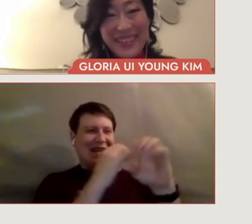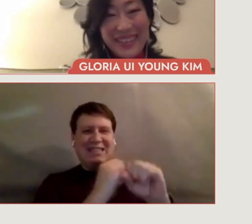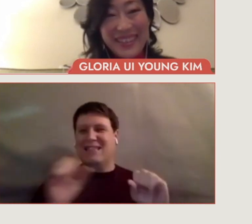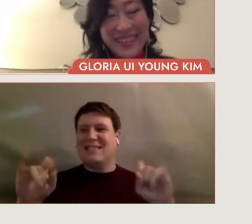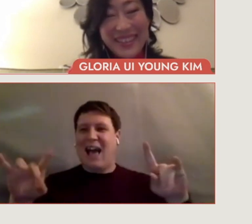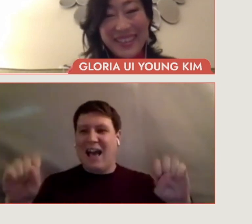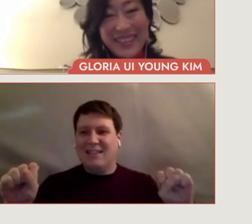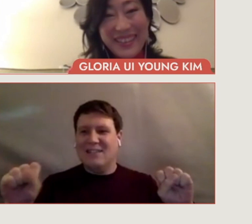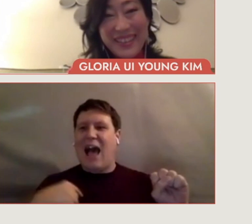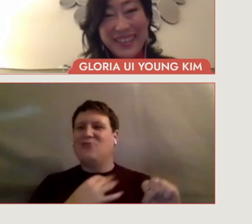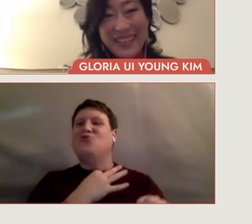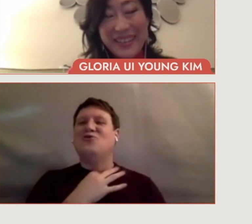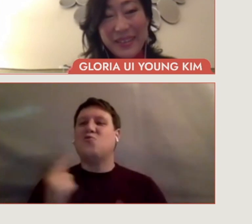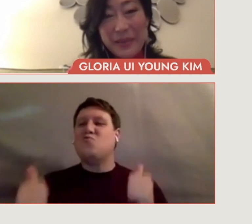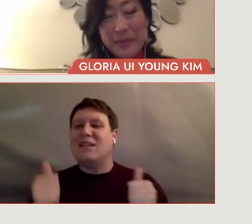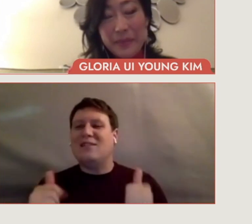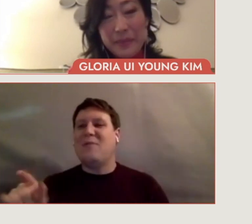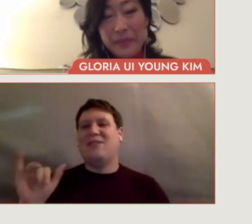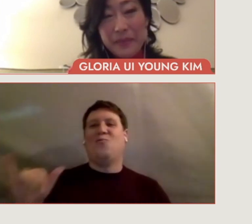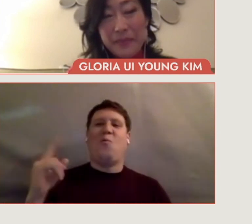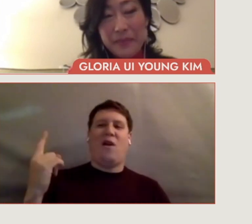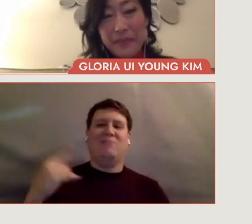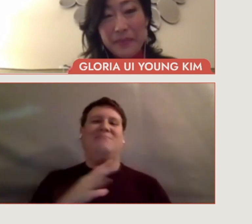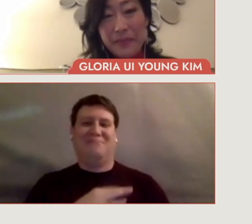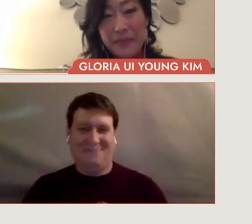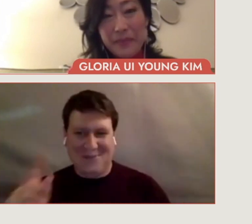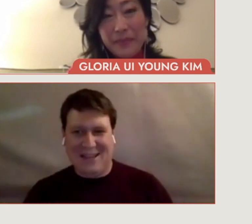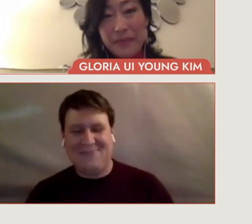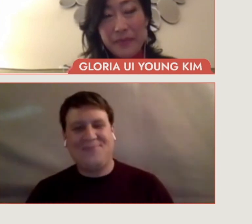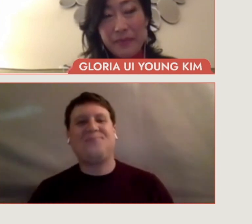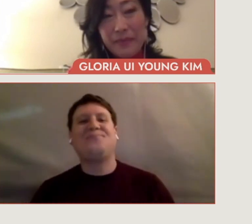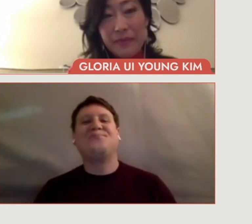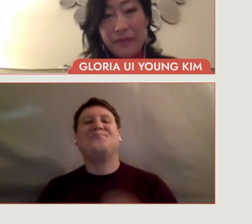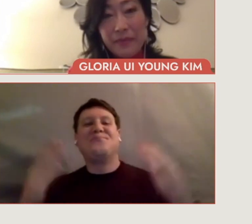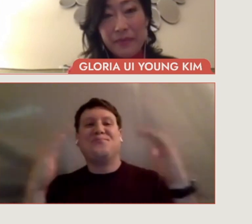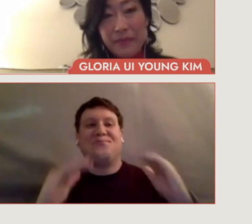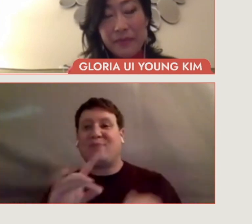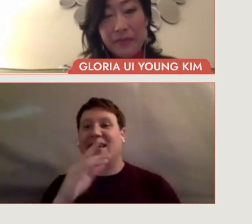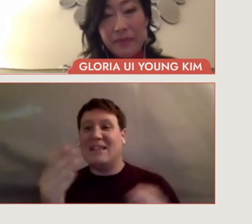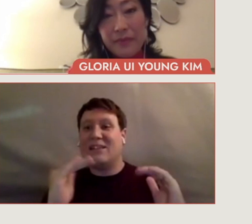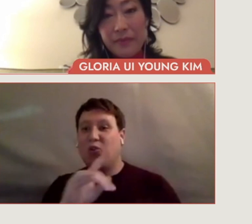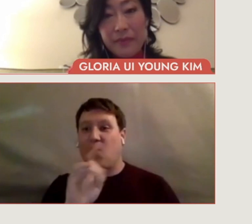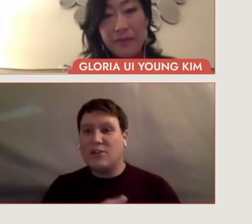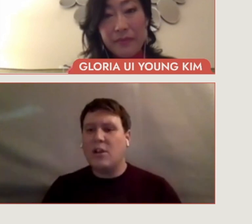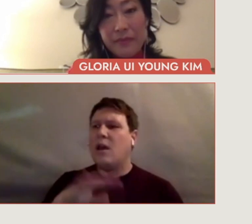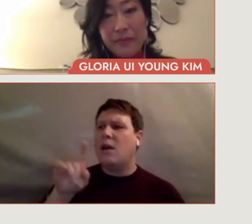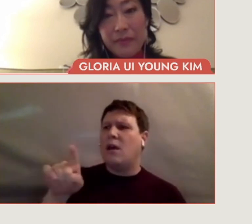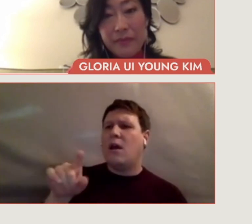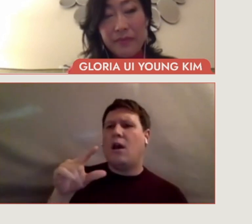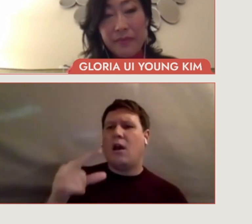thanks for that. So we have another question. This is for Gloria. So were the characters written with race in